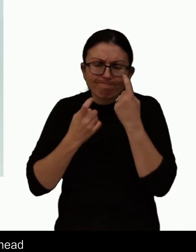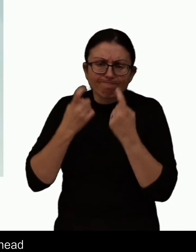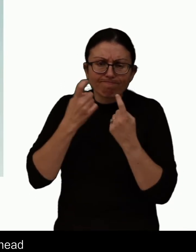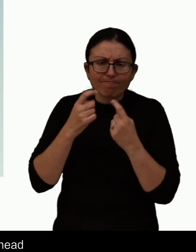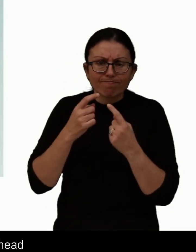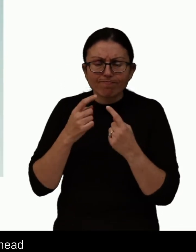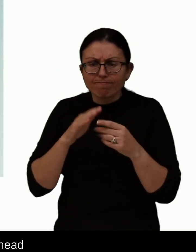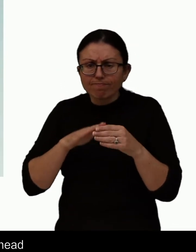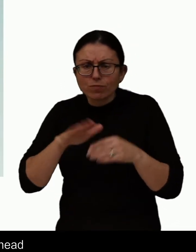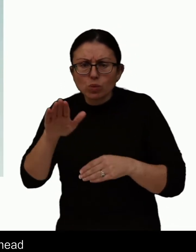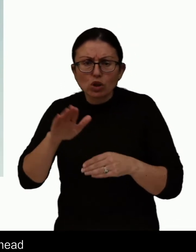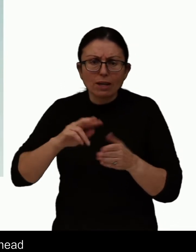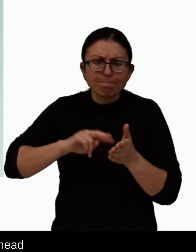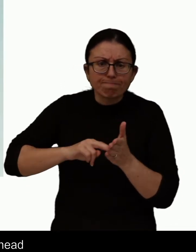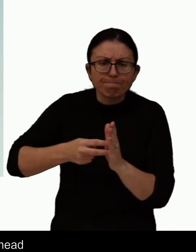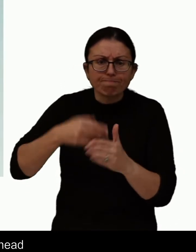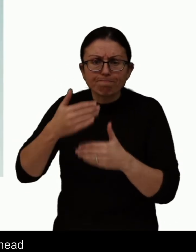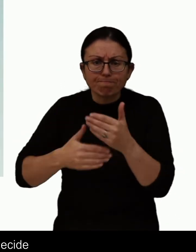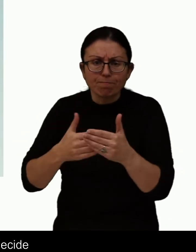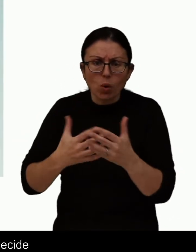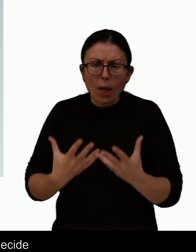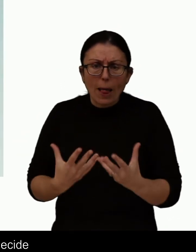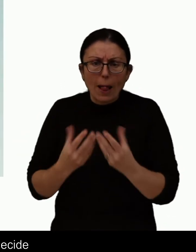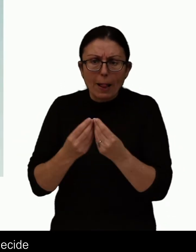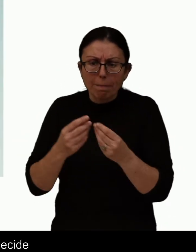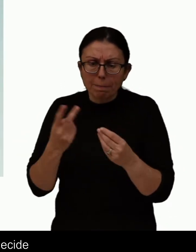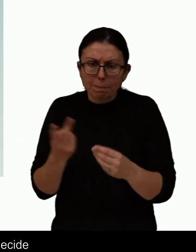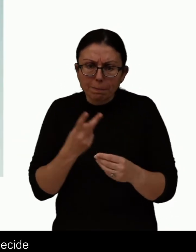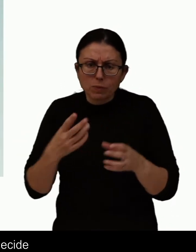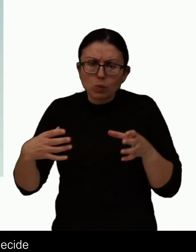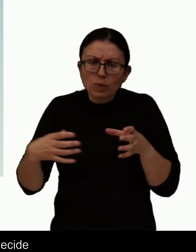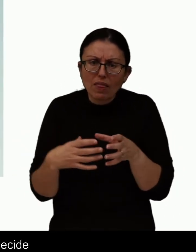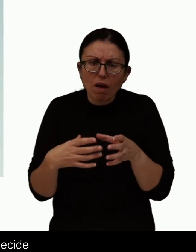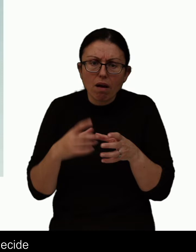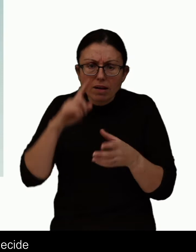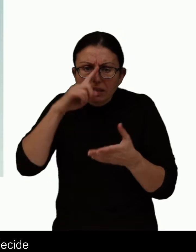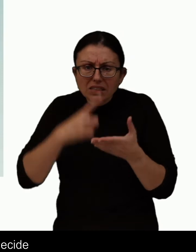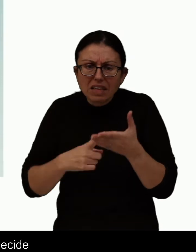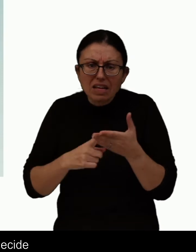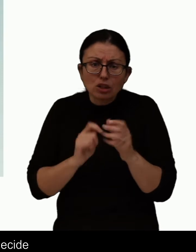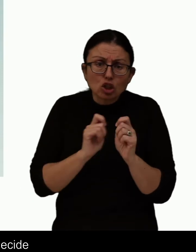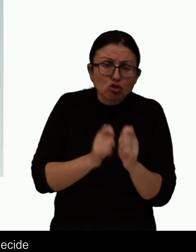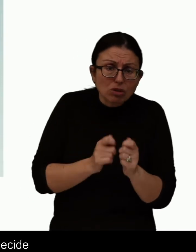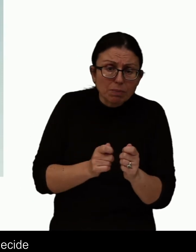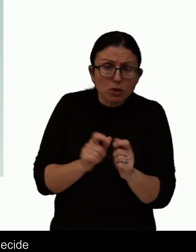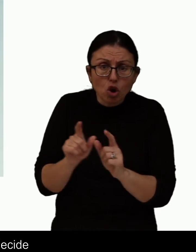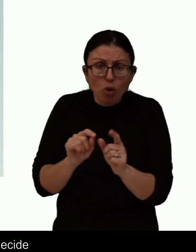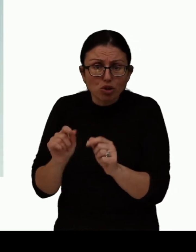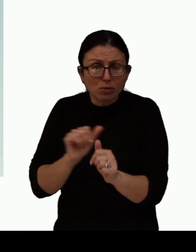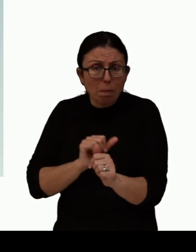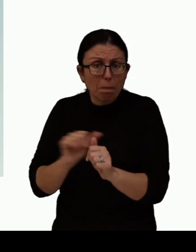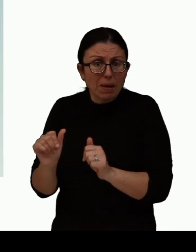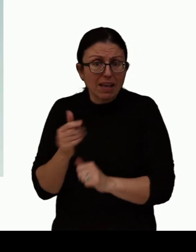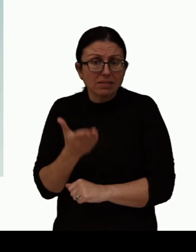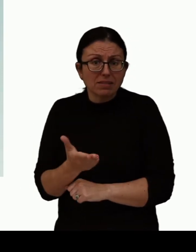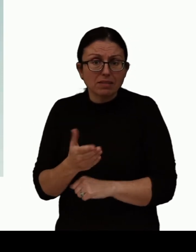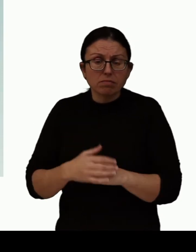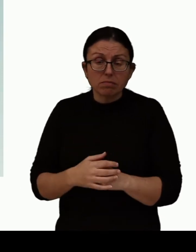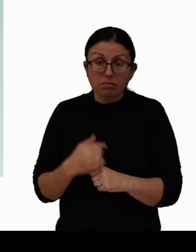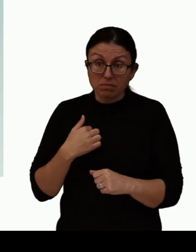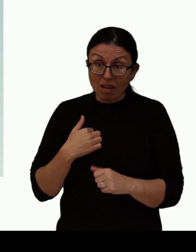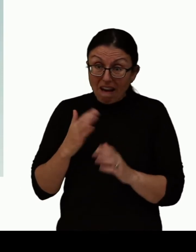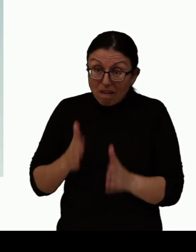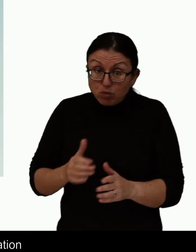Thinking about these things ahead of your appointment with the surgeon will help you work together to decide what treatment option is best for you. Do I have to have